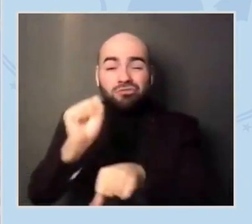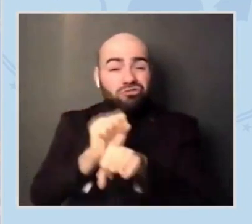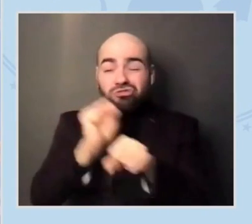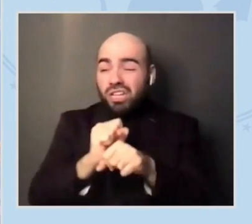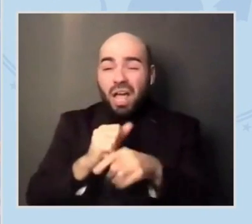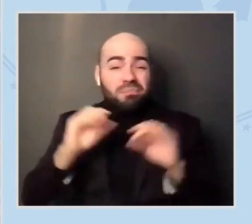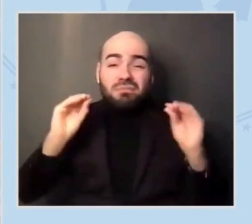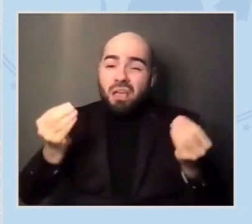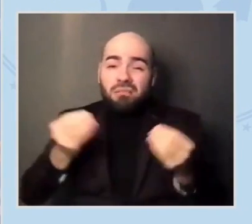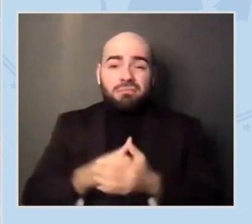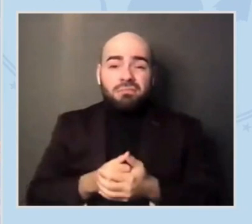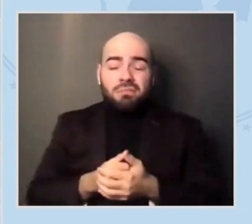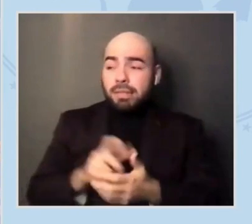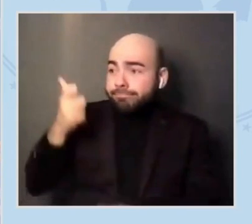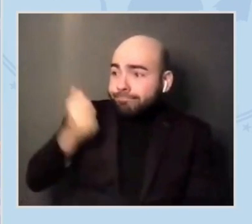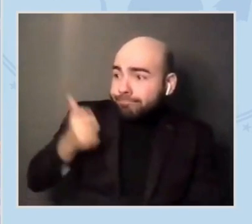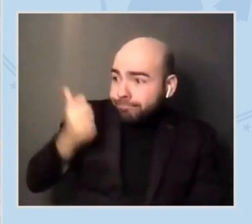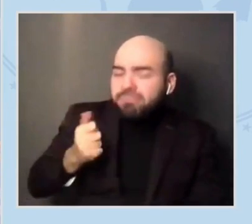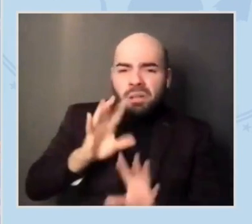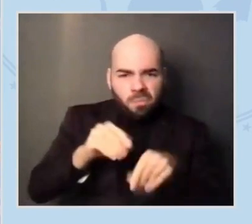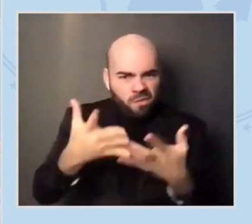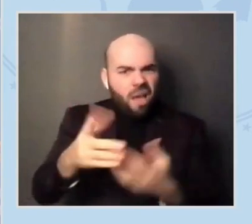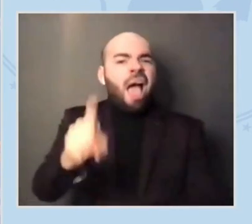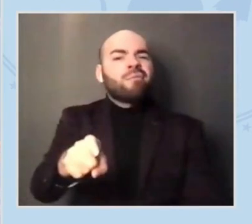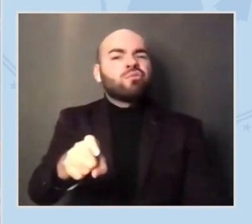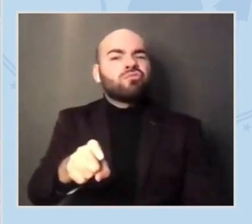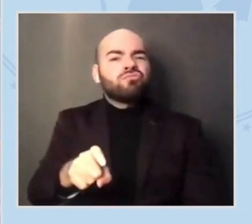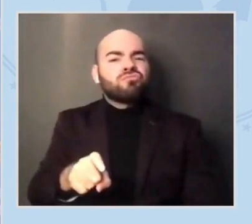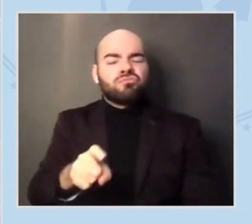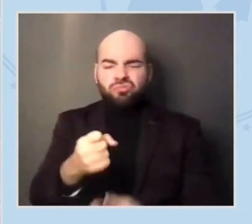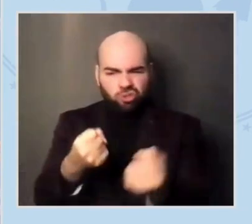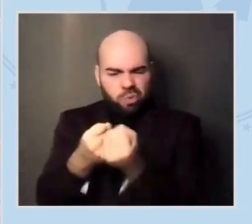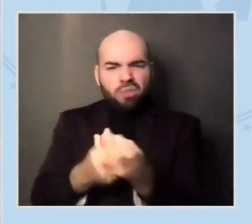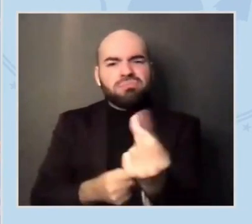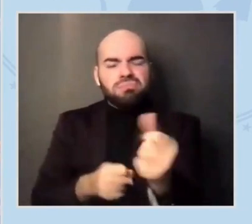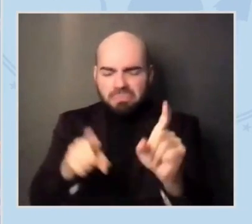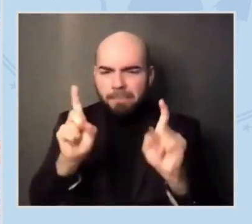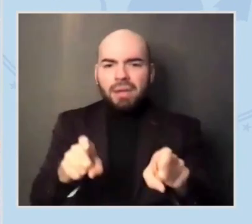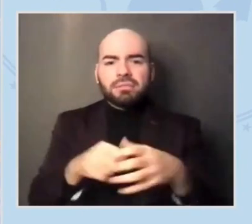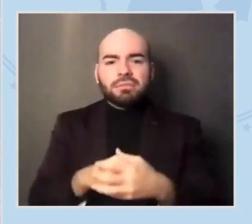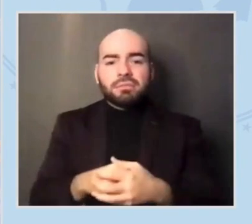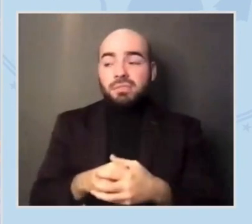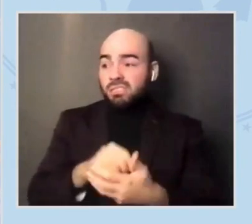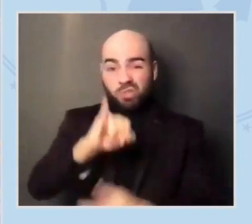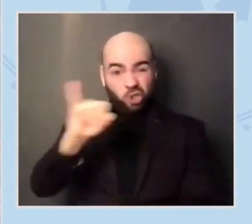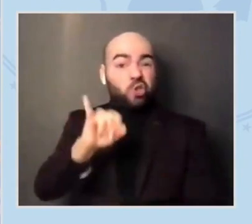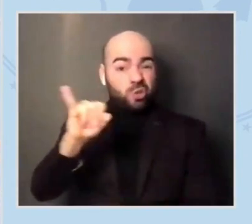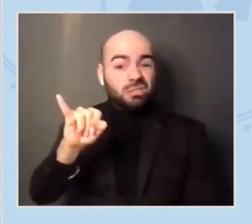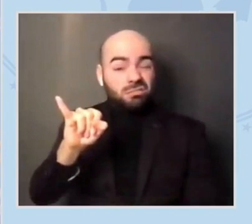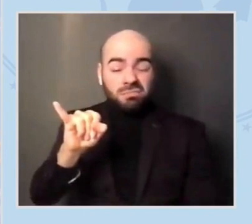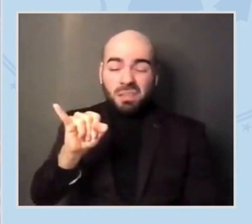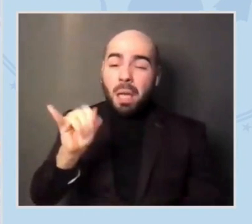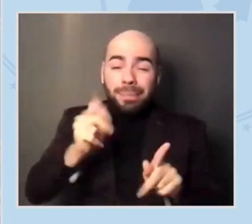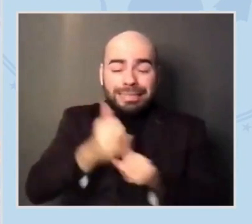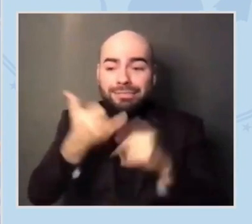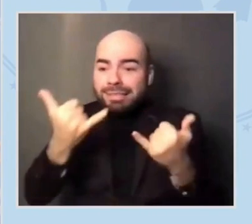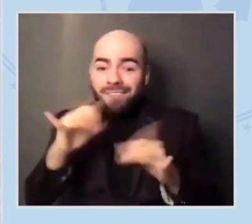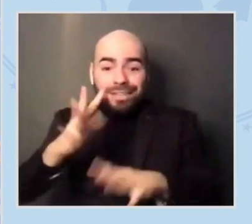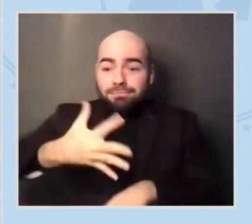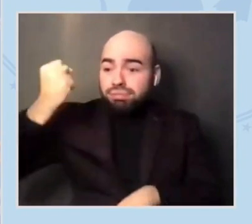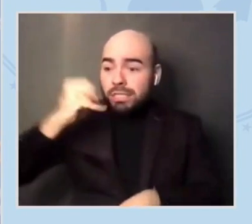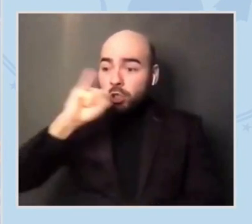relief. That includes affordable health care for millions of people who have lost it and are in danger of losing it.